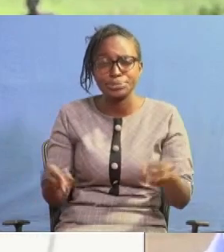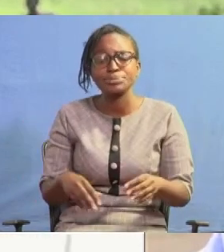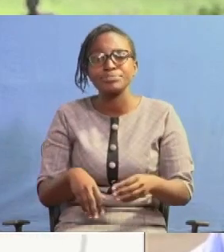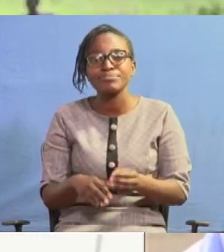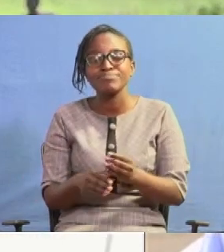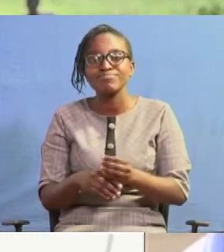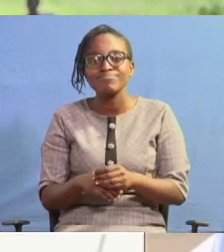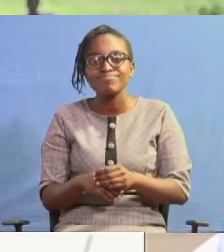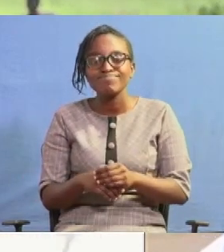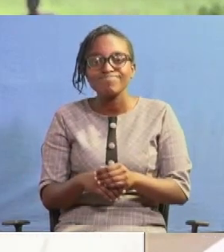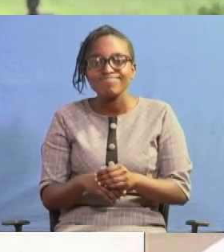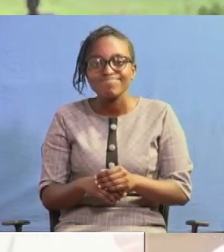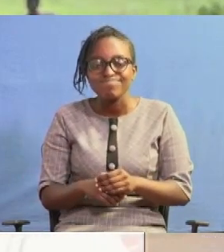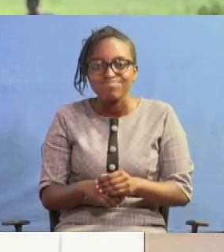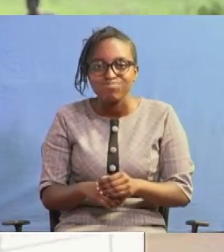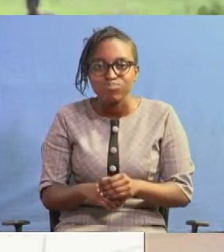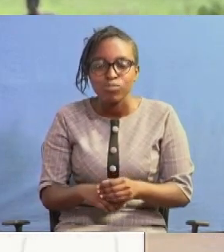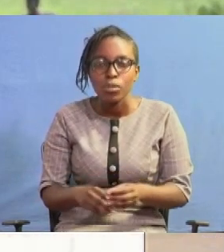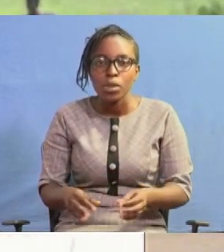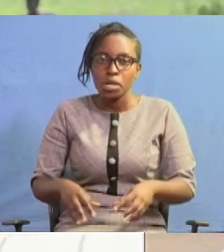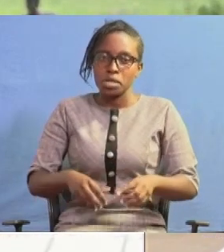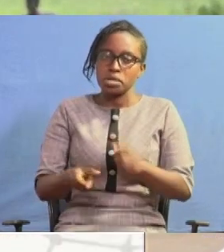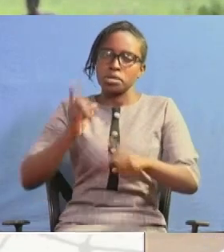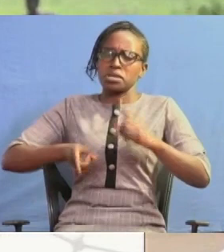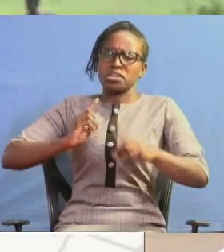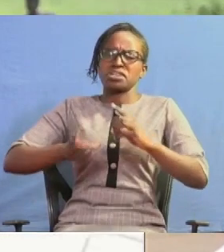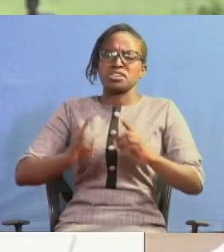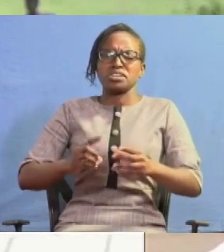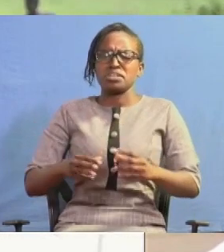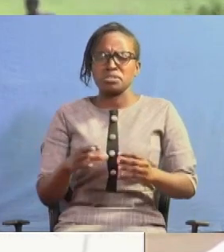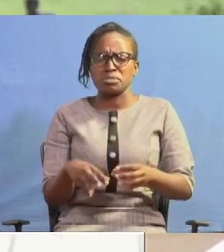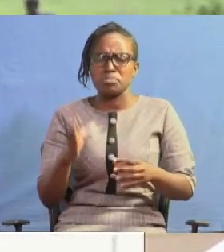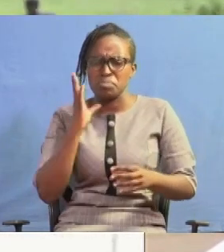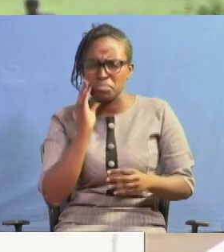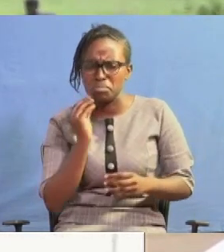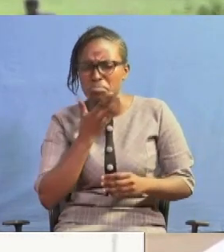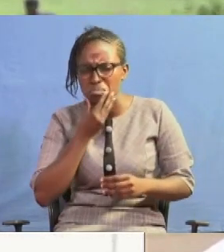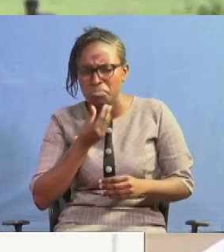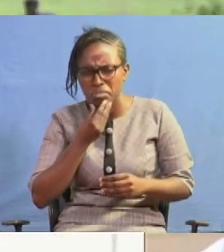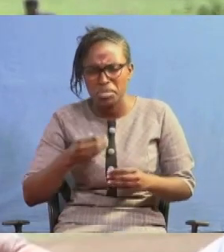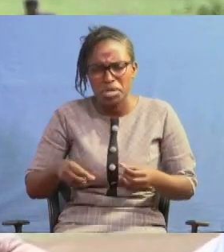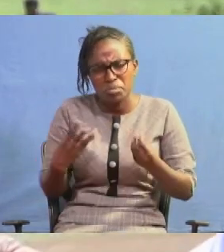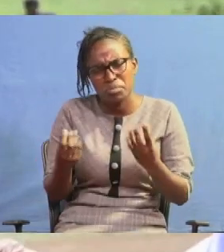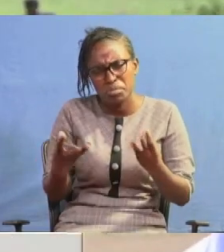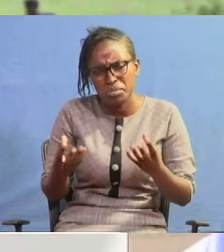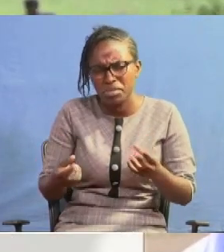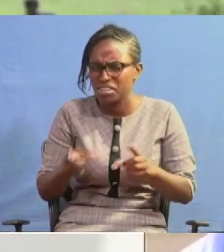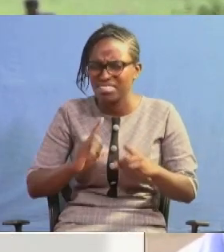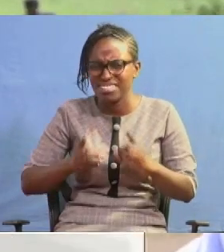kwamba wanaume wengi wanashindwa kukimbia. Sijui ni nini lakini mambo concern na